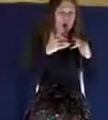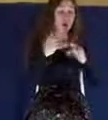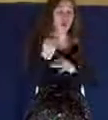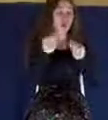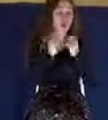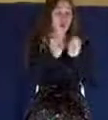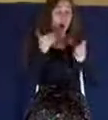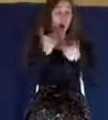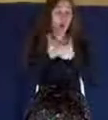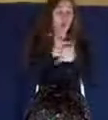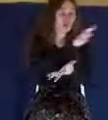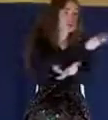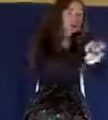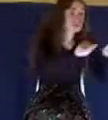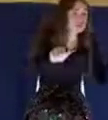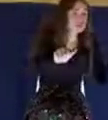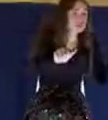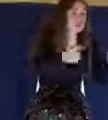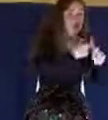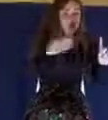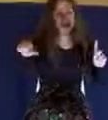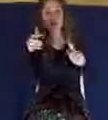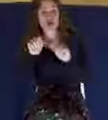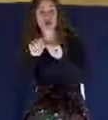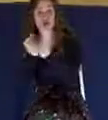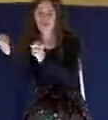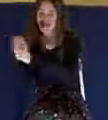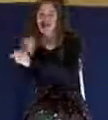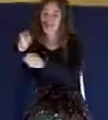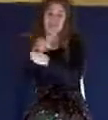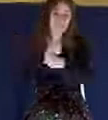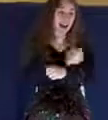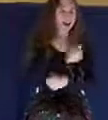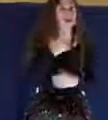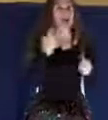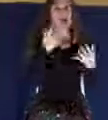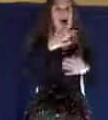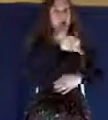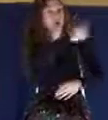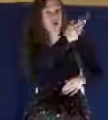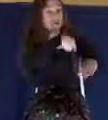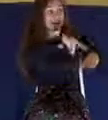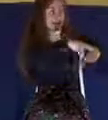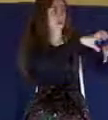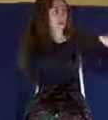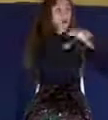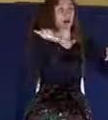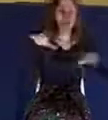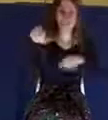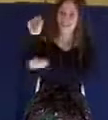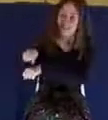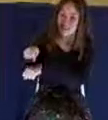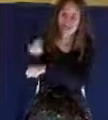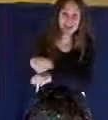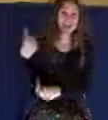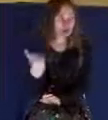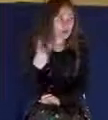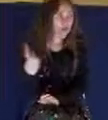by another. They were constantly being defeated by all of the nations around them because they weren't obeying the